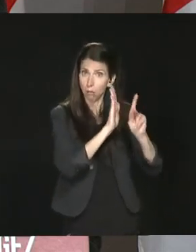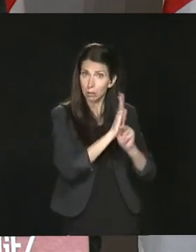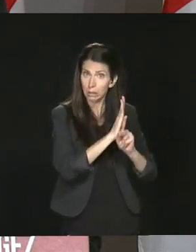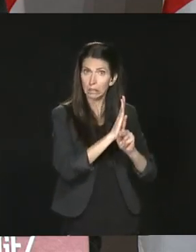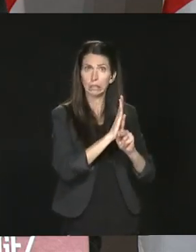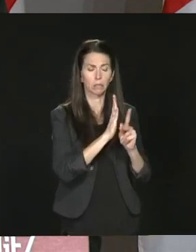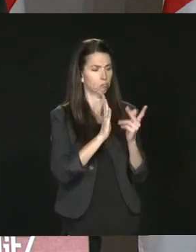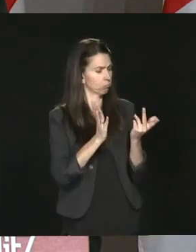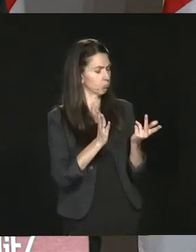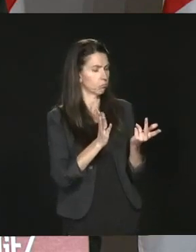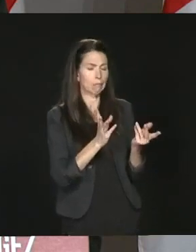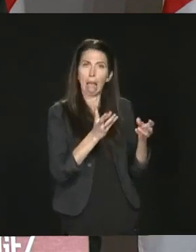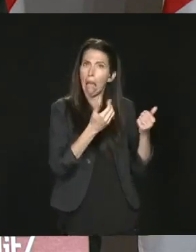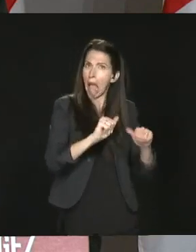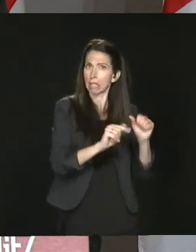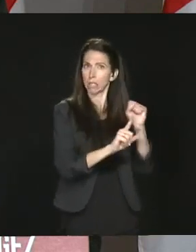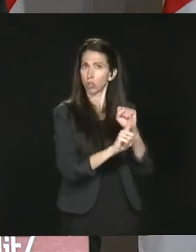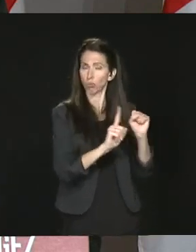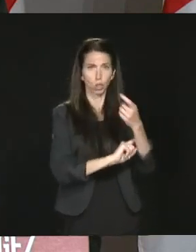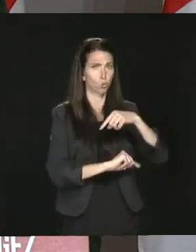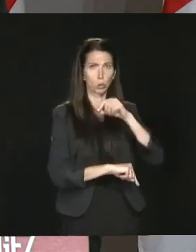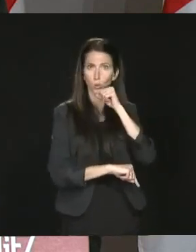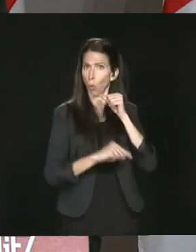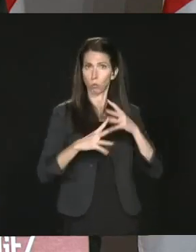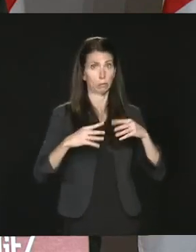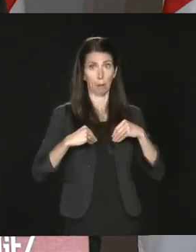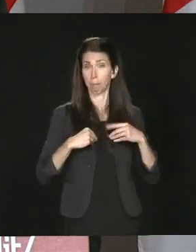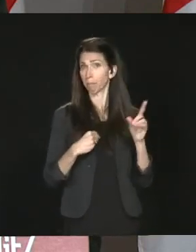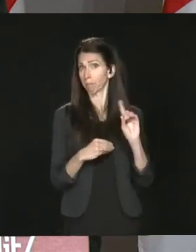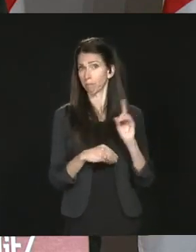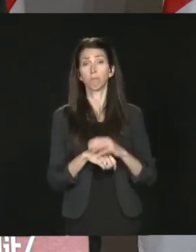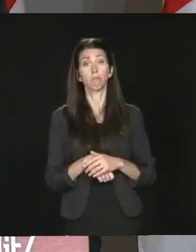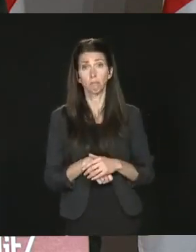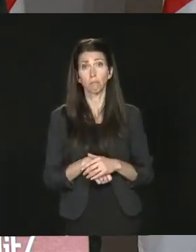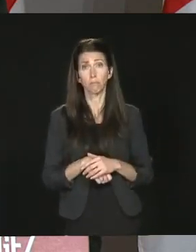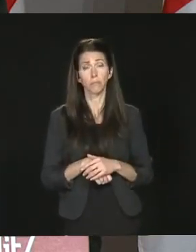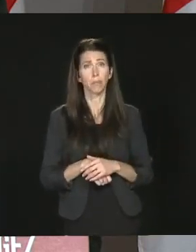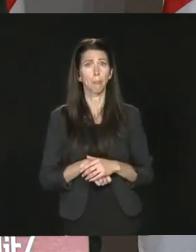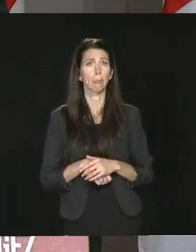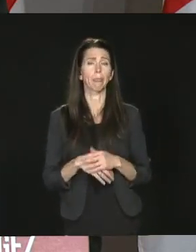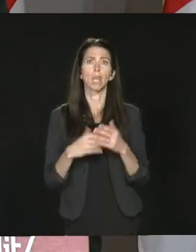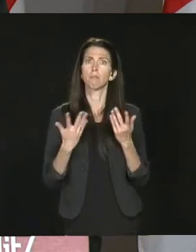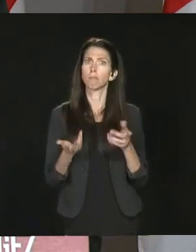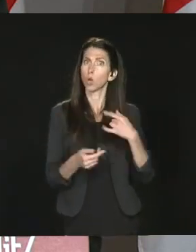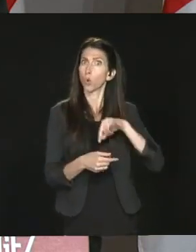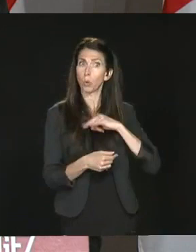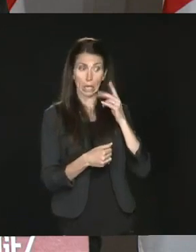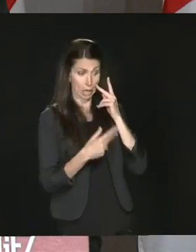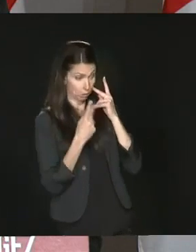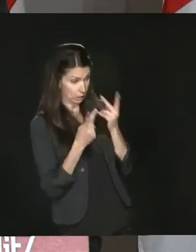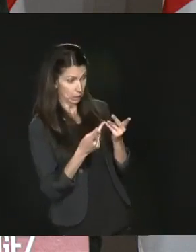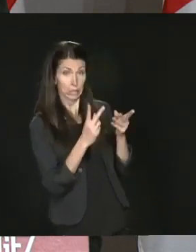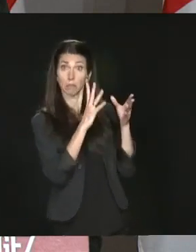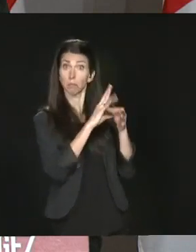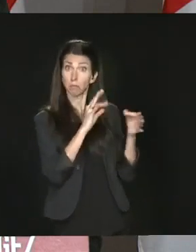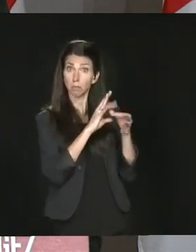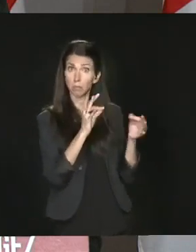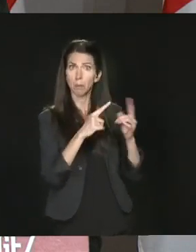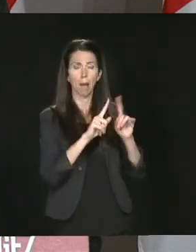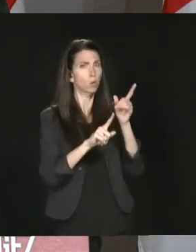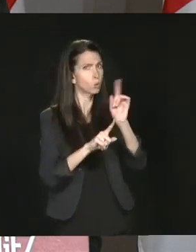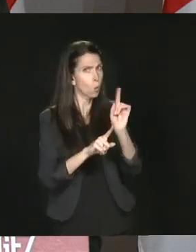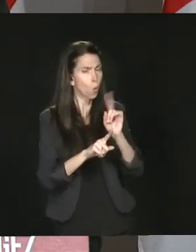is unacceptable and that we will not just simply denounce it, but we'll work hard to eliminate it within all of the disparate and